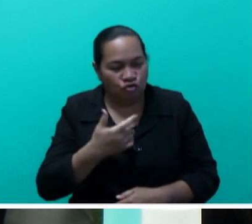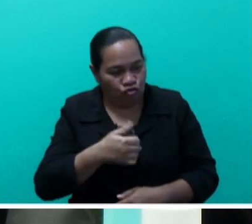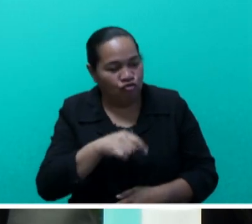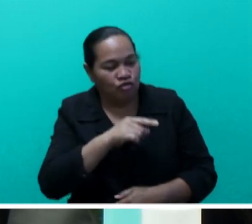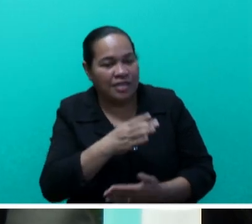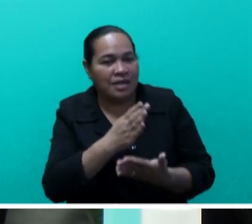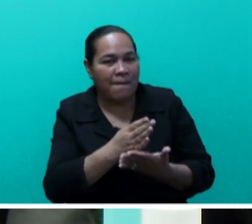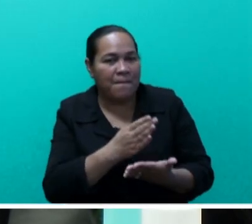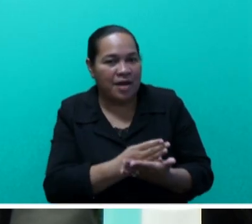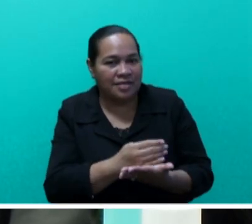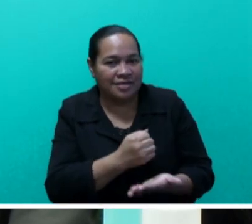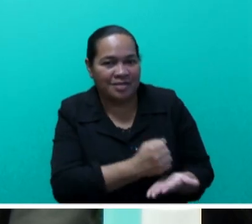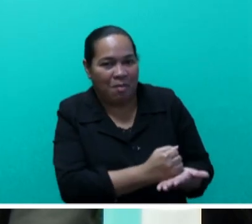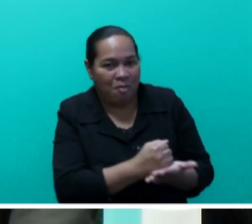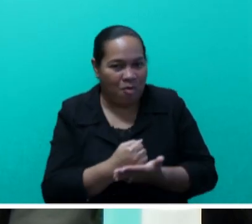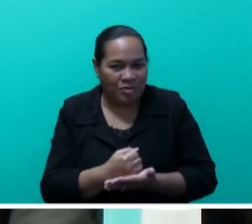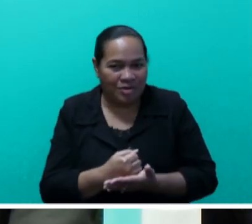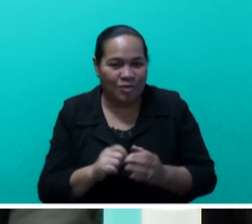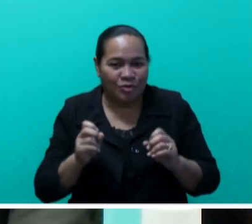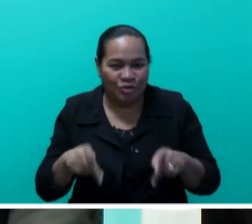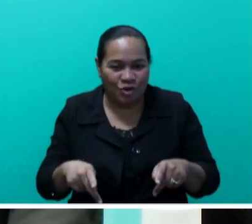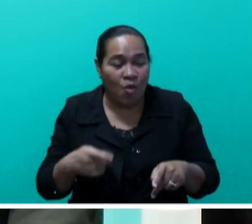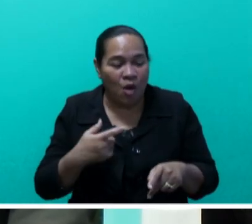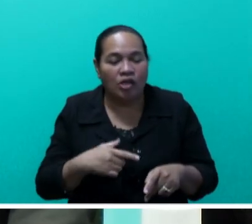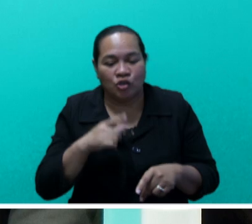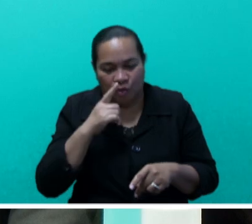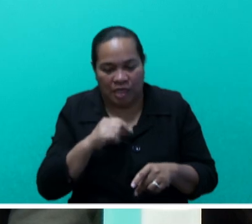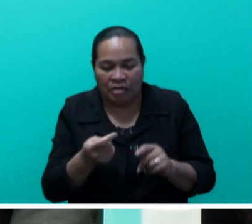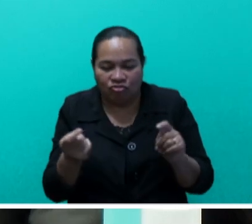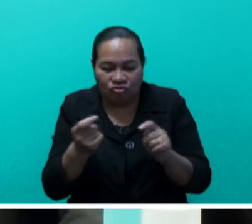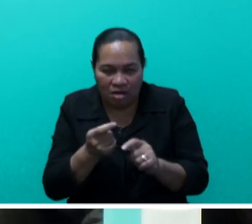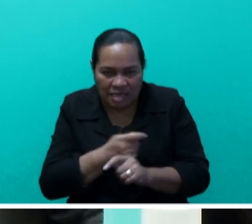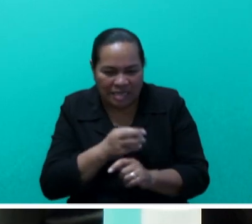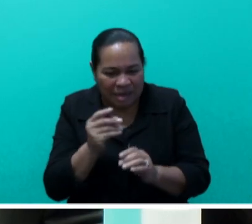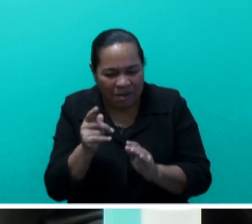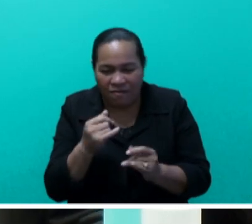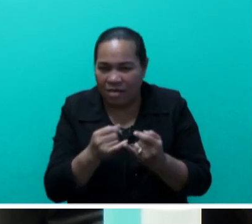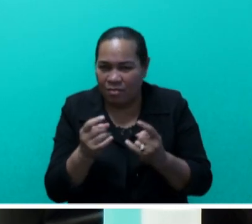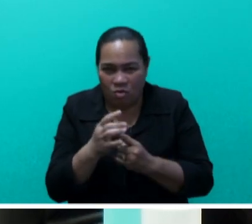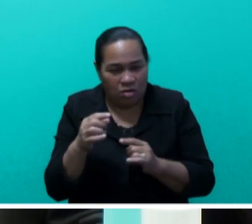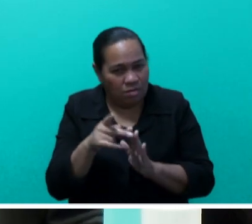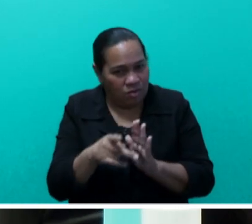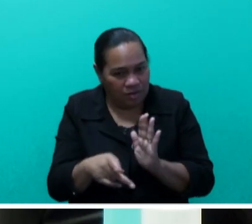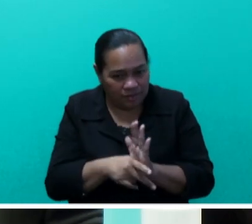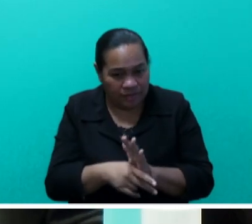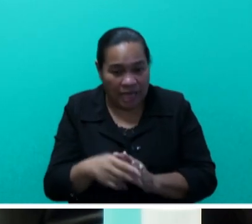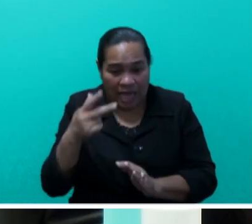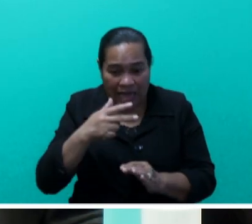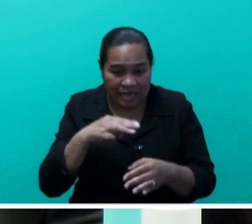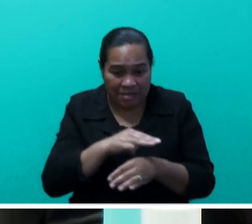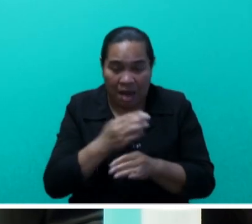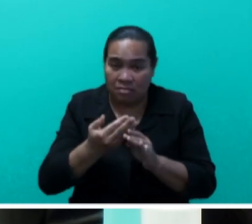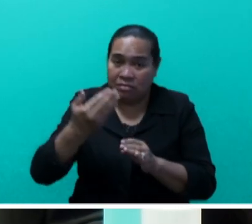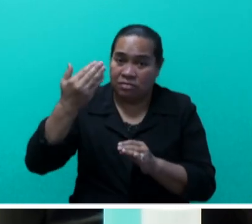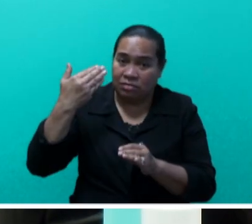budget support opportunities to undertake, key policy reforms. And in the last 18 months, we